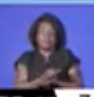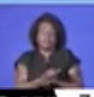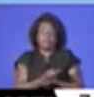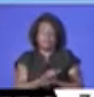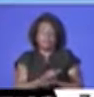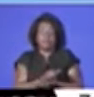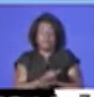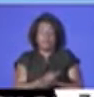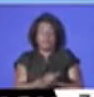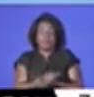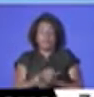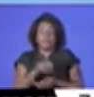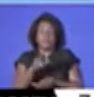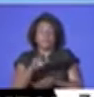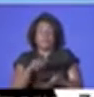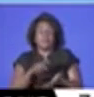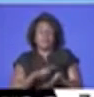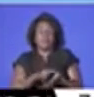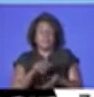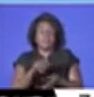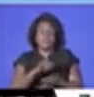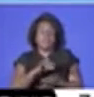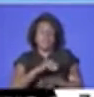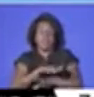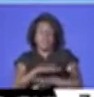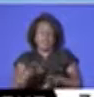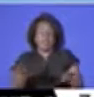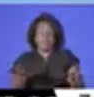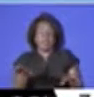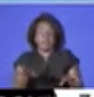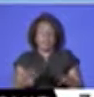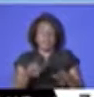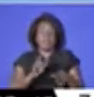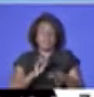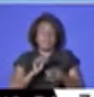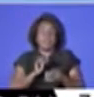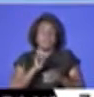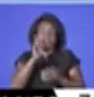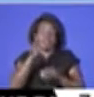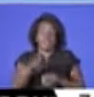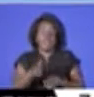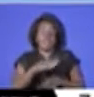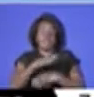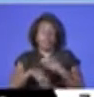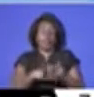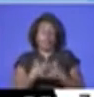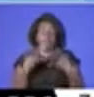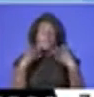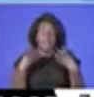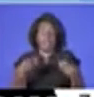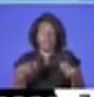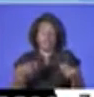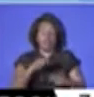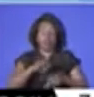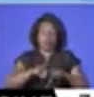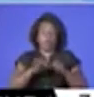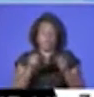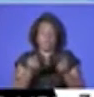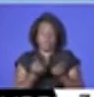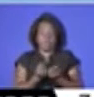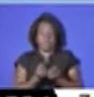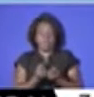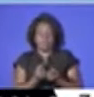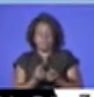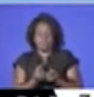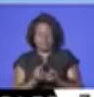The COVID-19 pandemic, as declared by the World Health Organization in March of this year, has reaffirmed the motivation of the